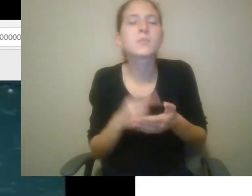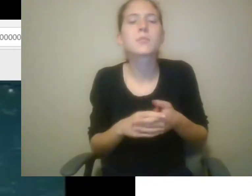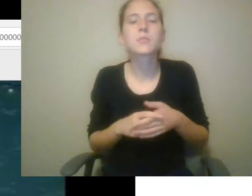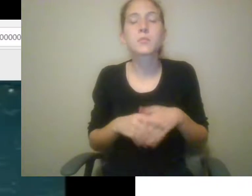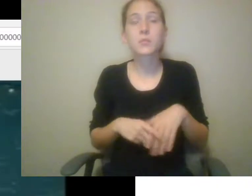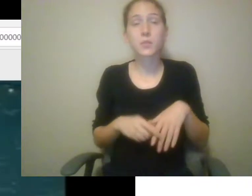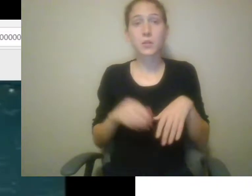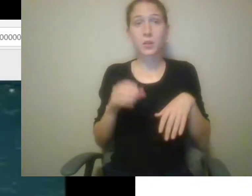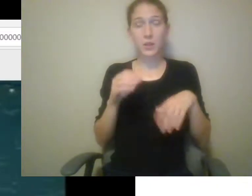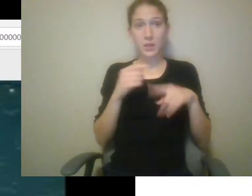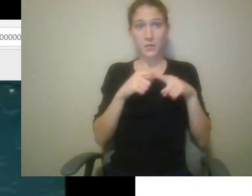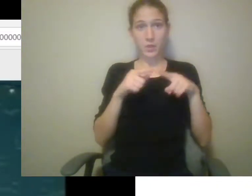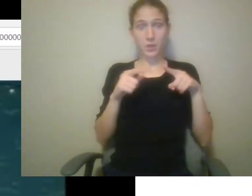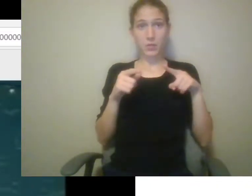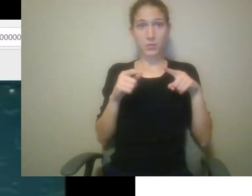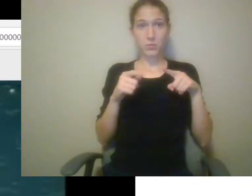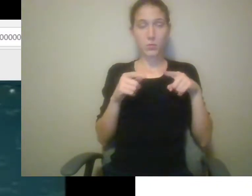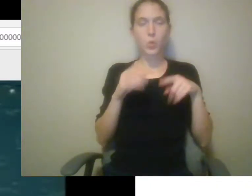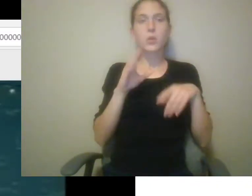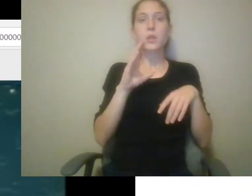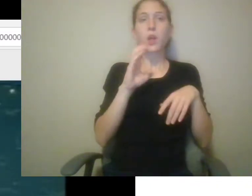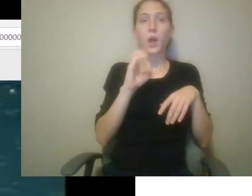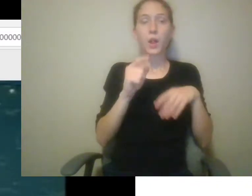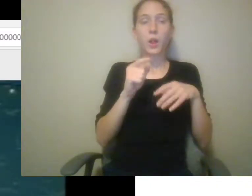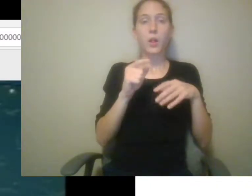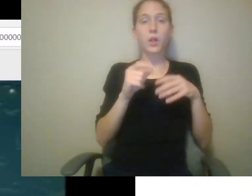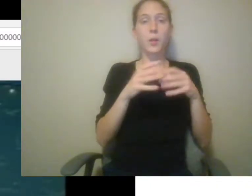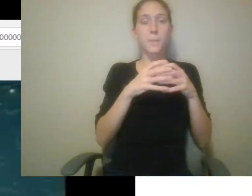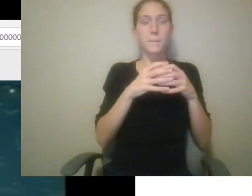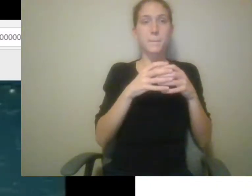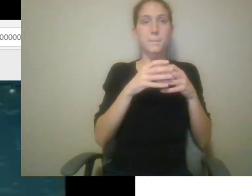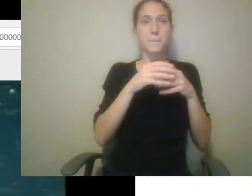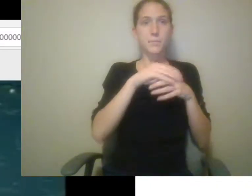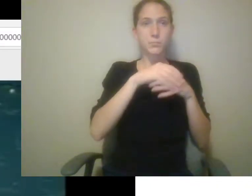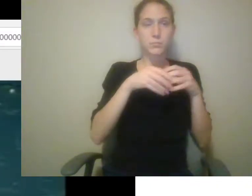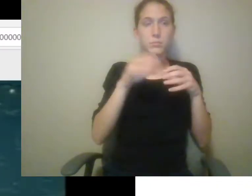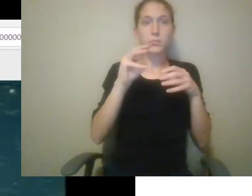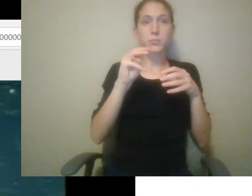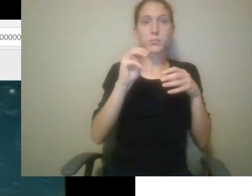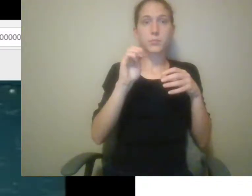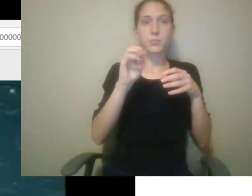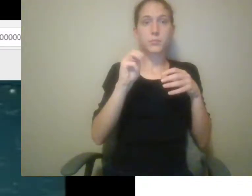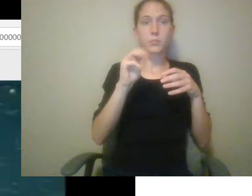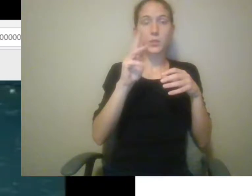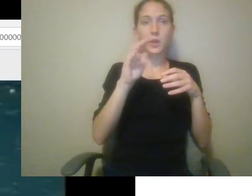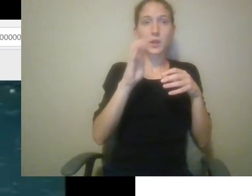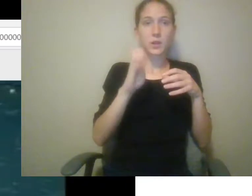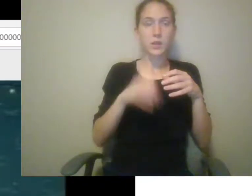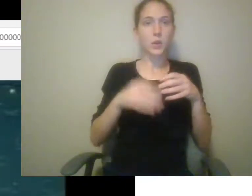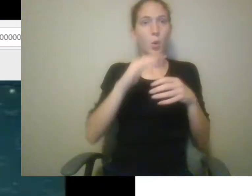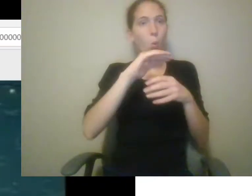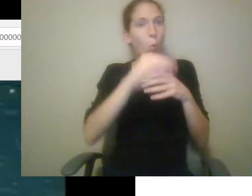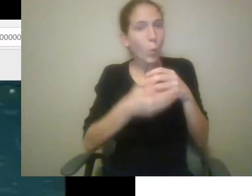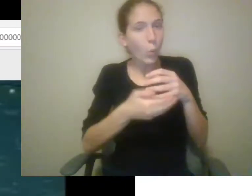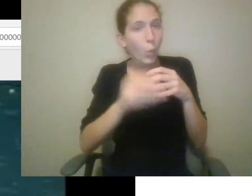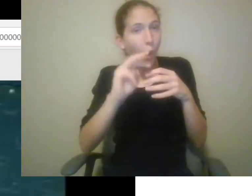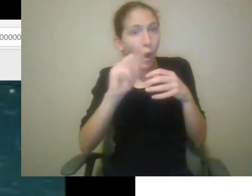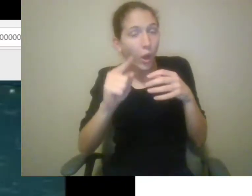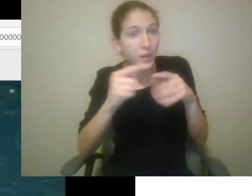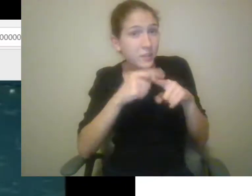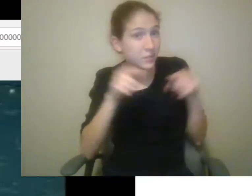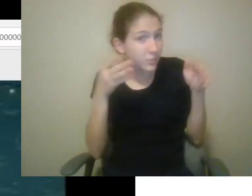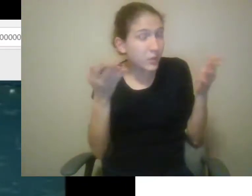cell wall and cell membrane is the cell wall is only in plant cells